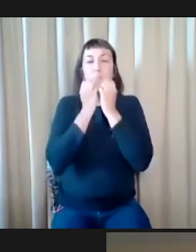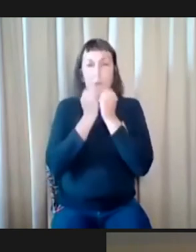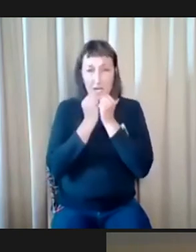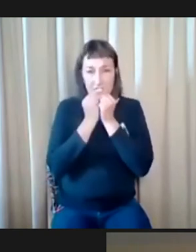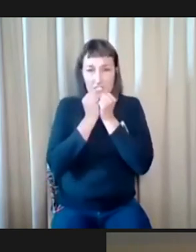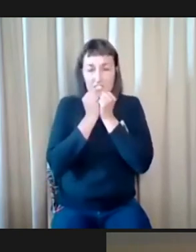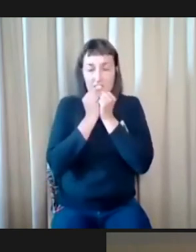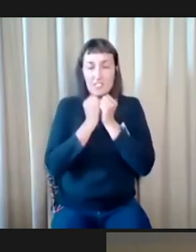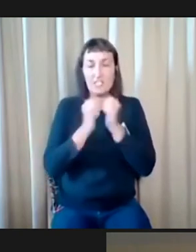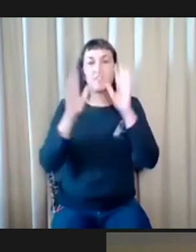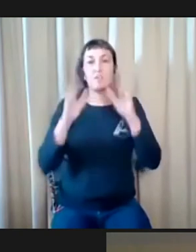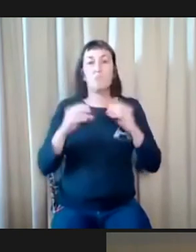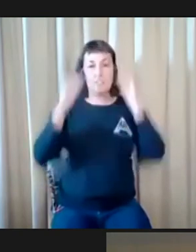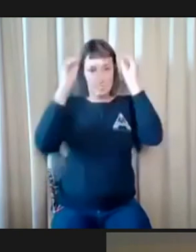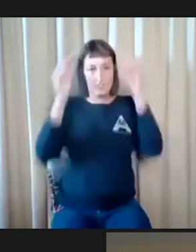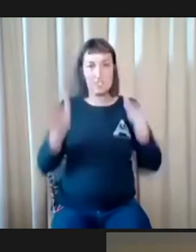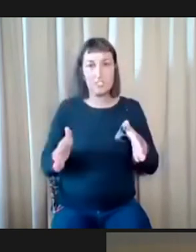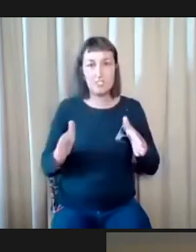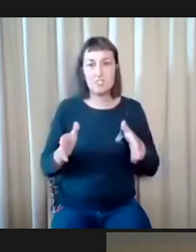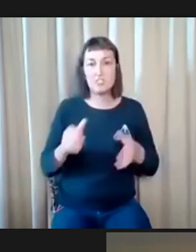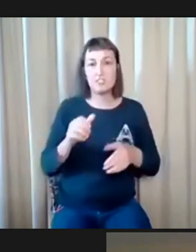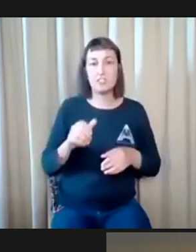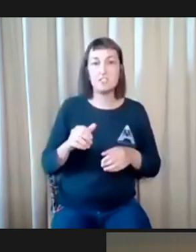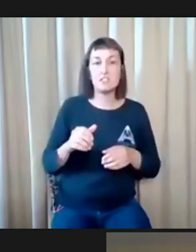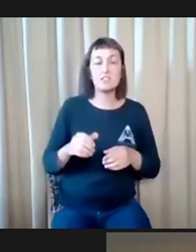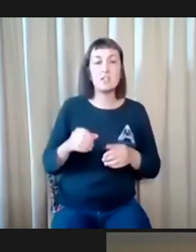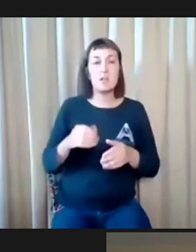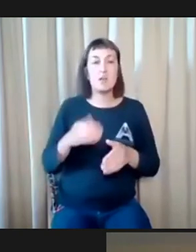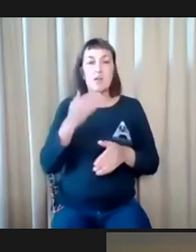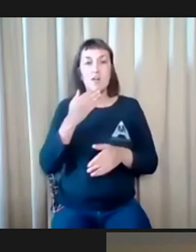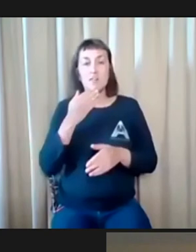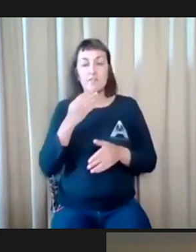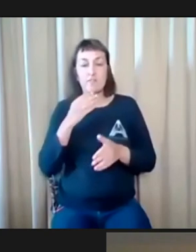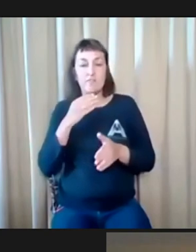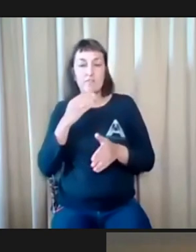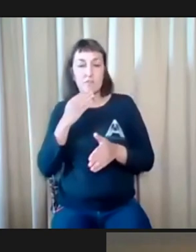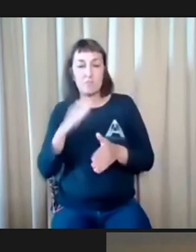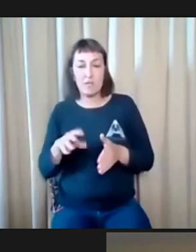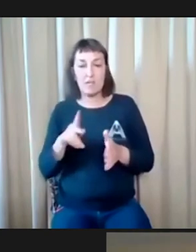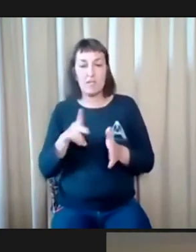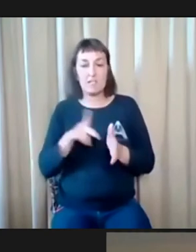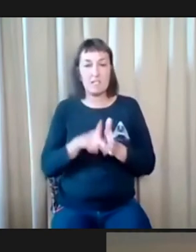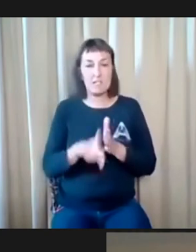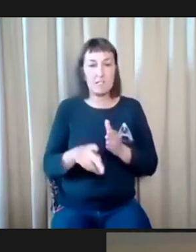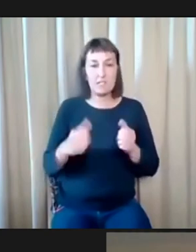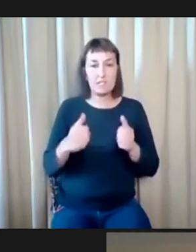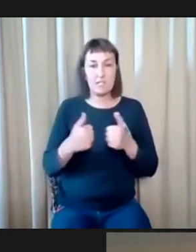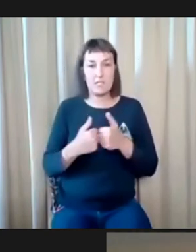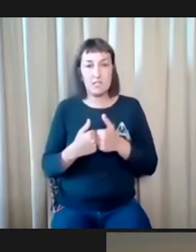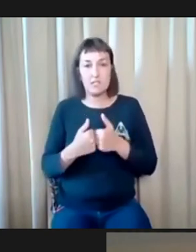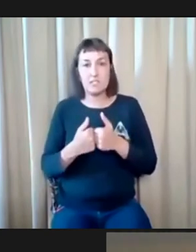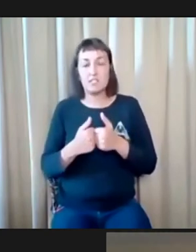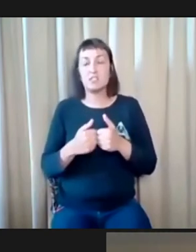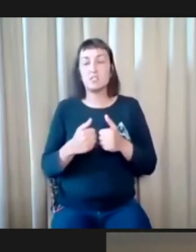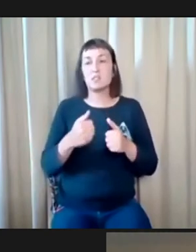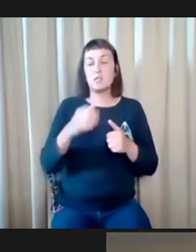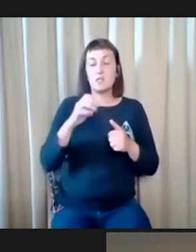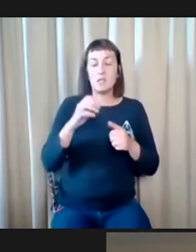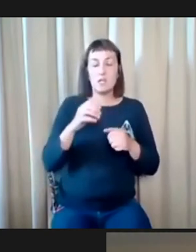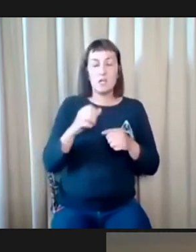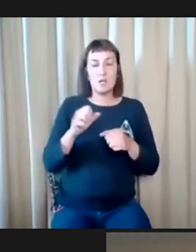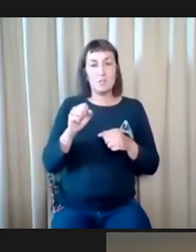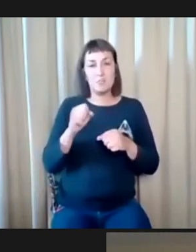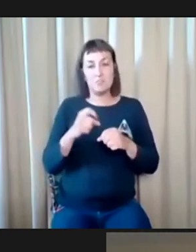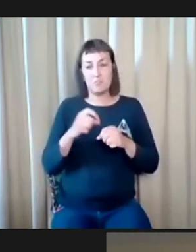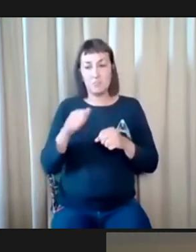who taught them not only about the horrors of killing contests, but also about the wonders of these apex predators that are so targeted. And